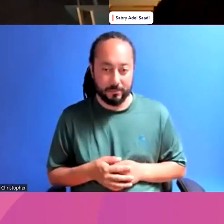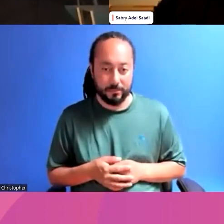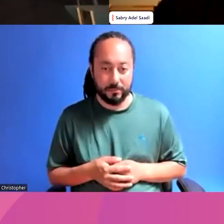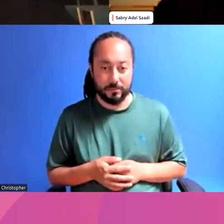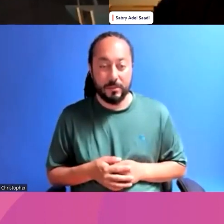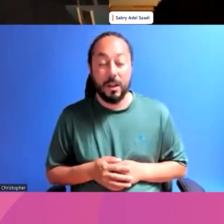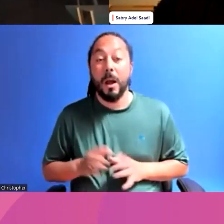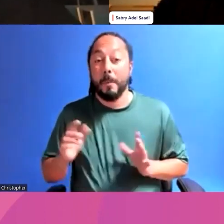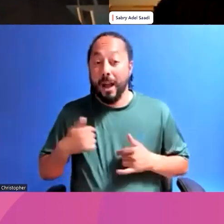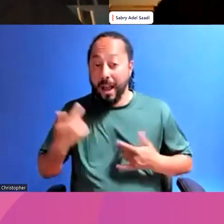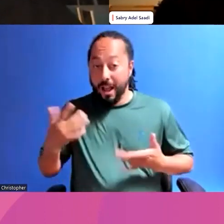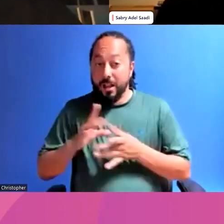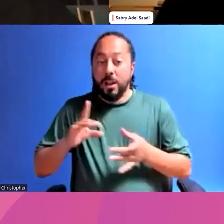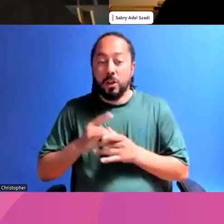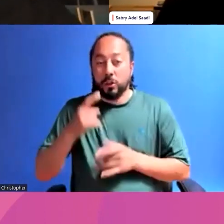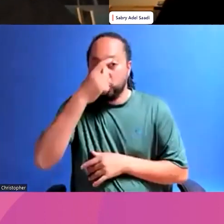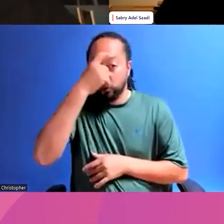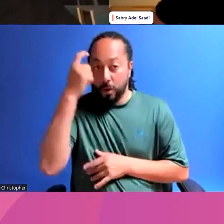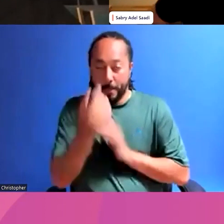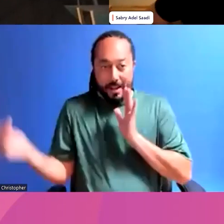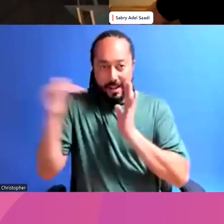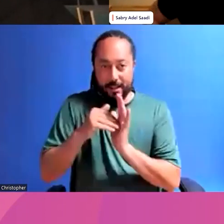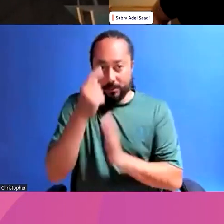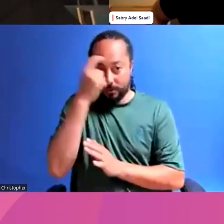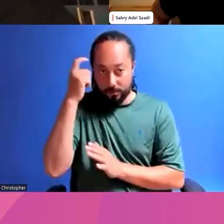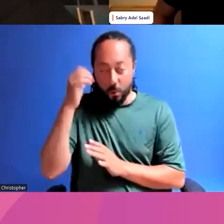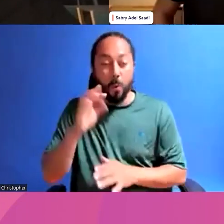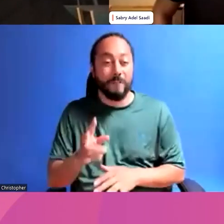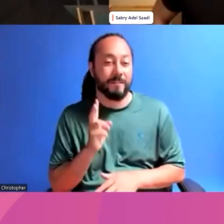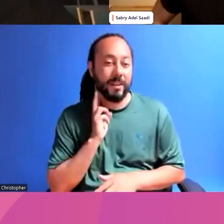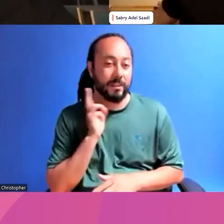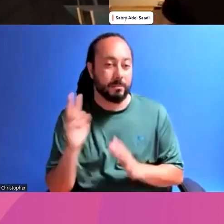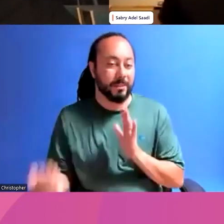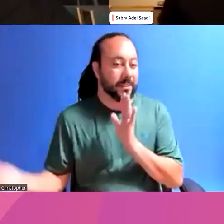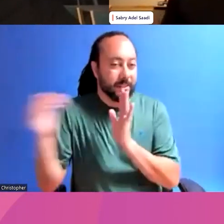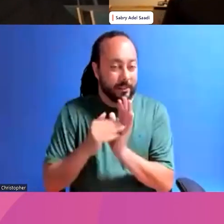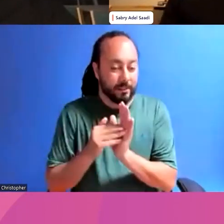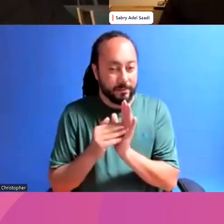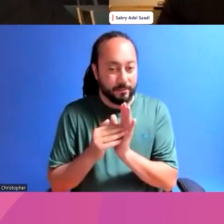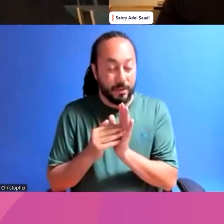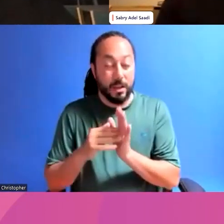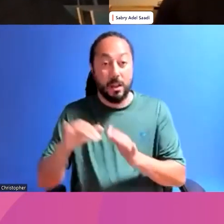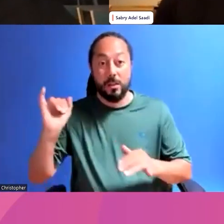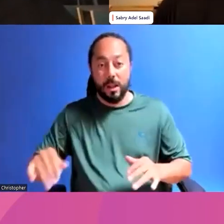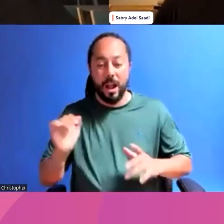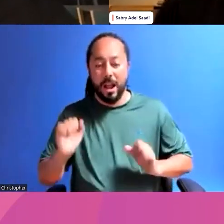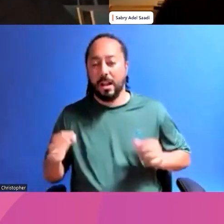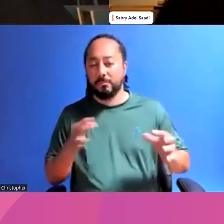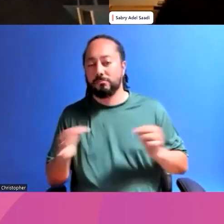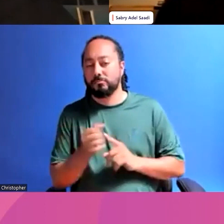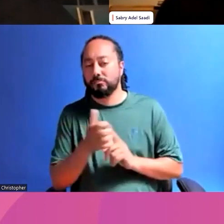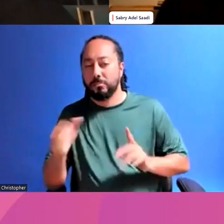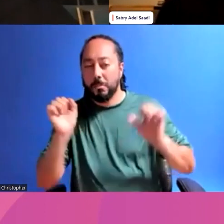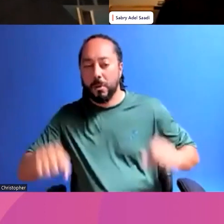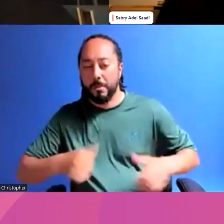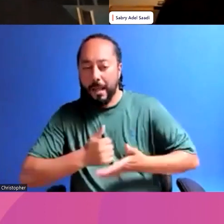about re-traumatization and sometimes re-victimization, and I can speak to that, and hopefully that might kind of help shed some light on what